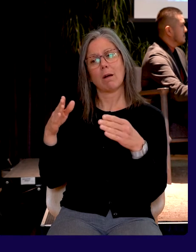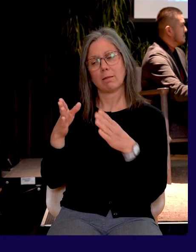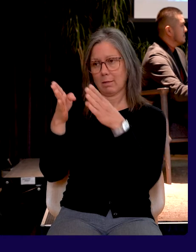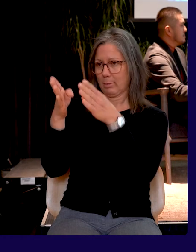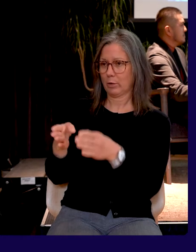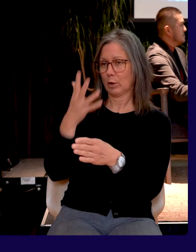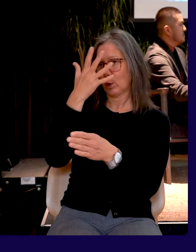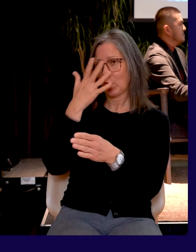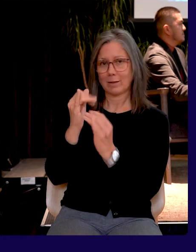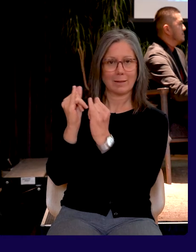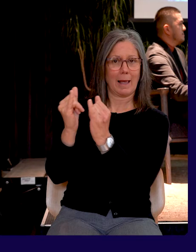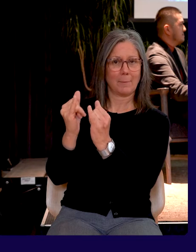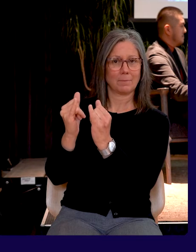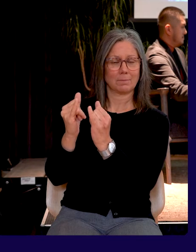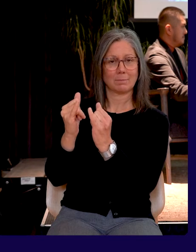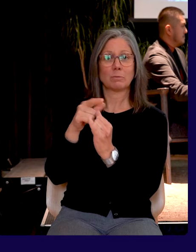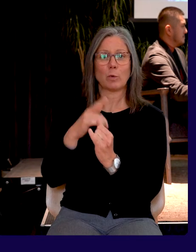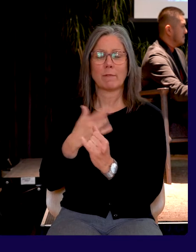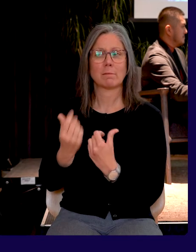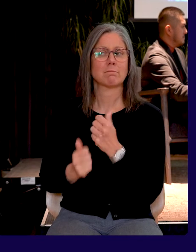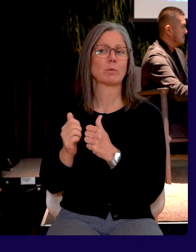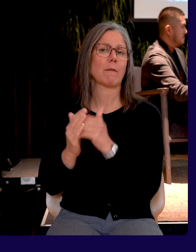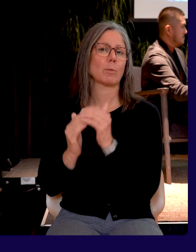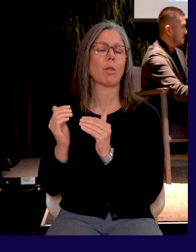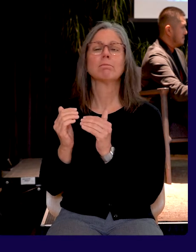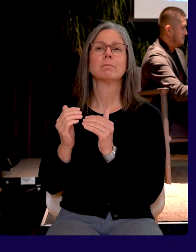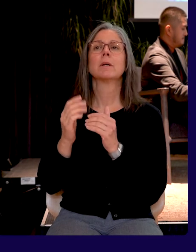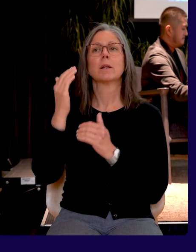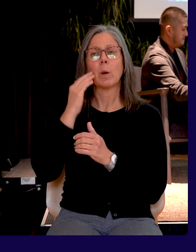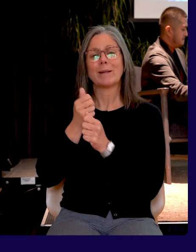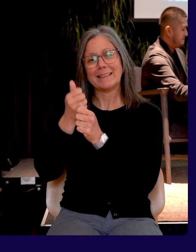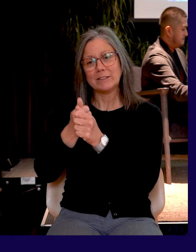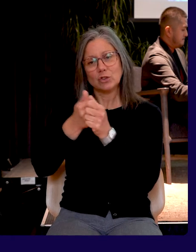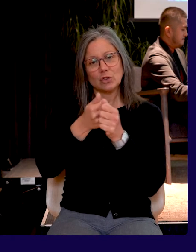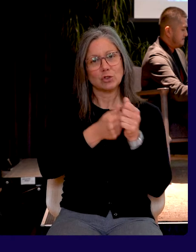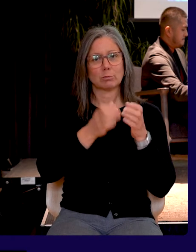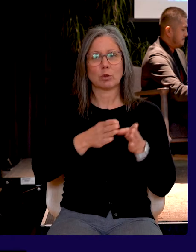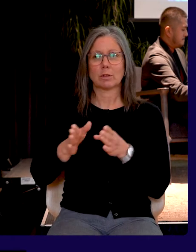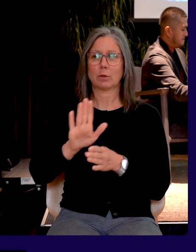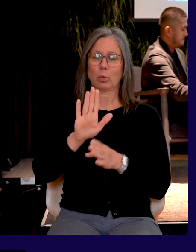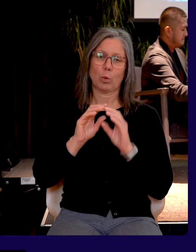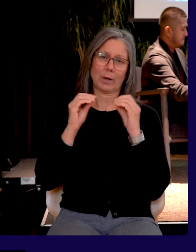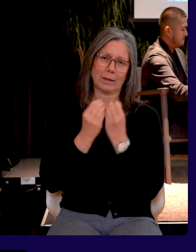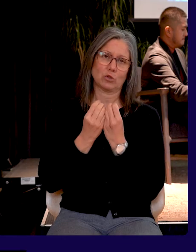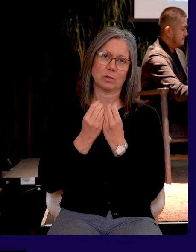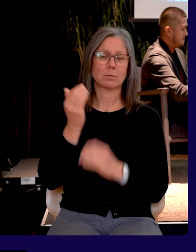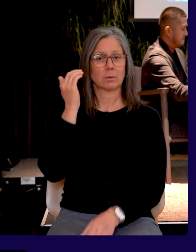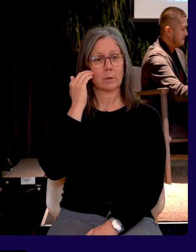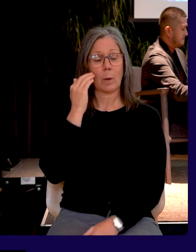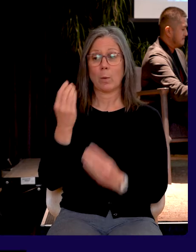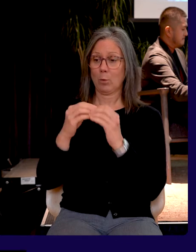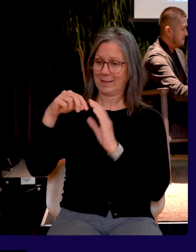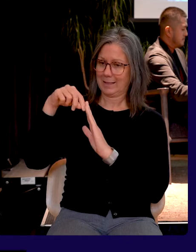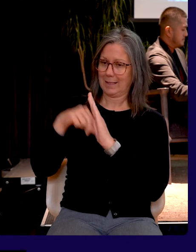person that looks like you or that you're most comfortable with, but get to know each and every person in the organization. Get to know people deeper